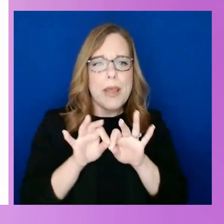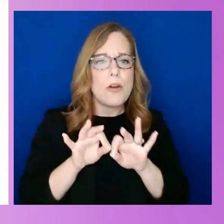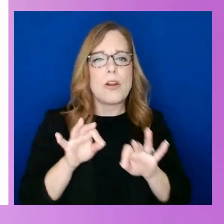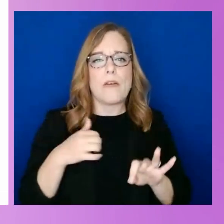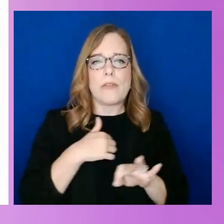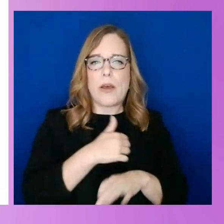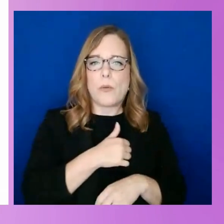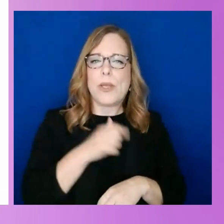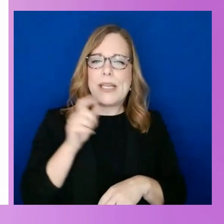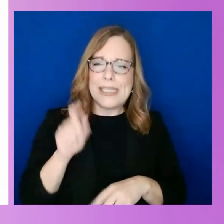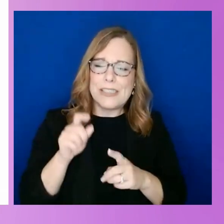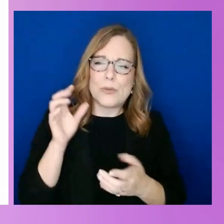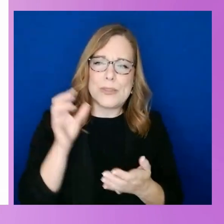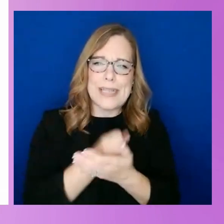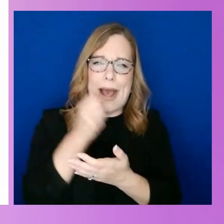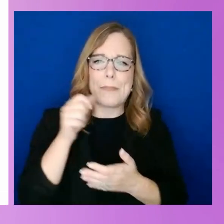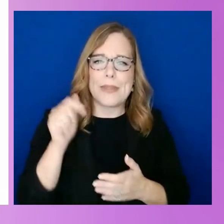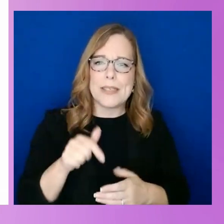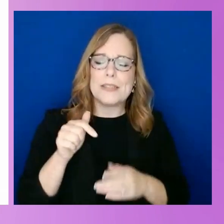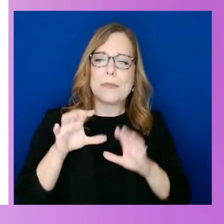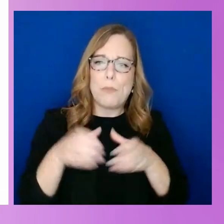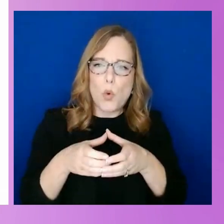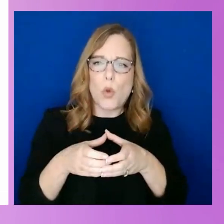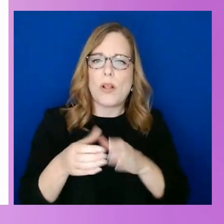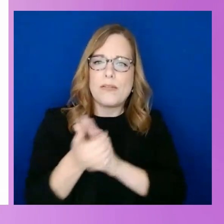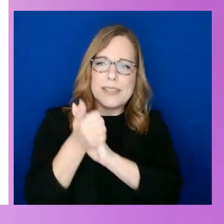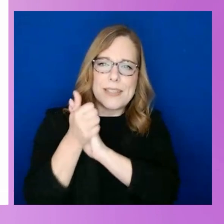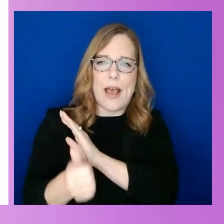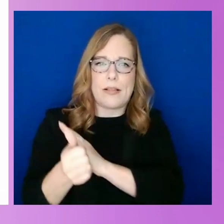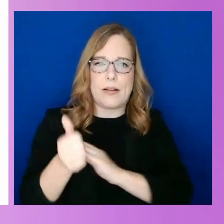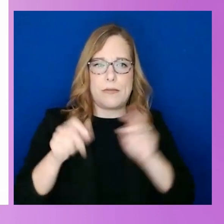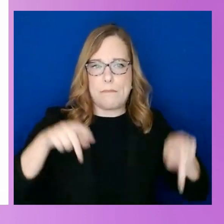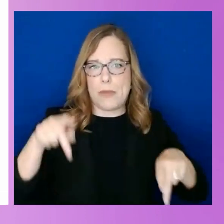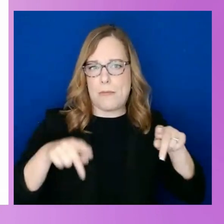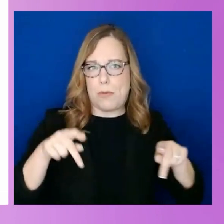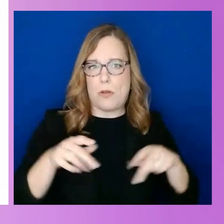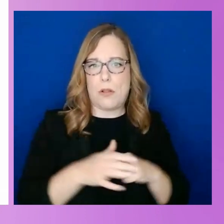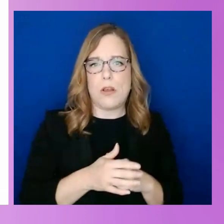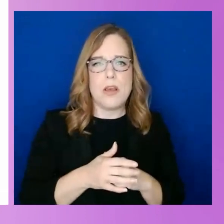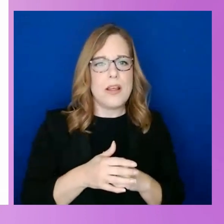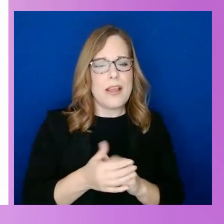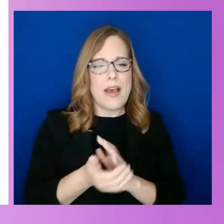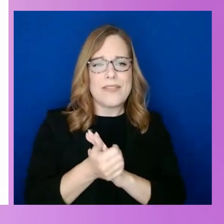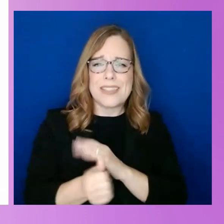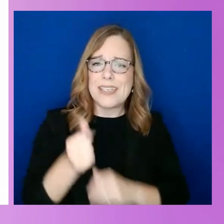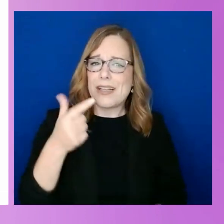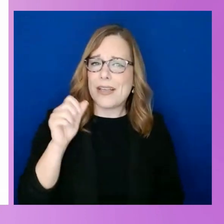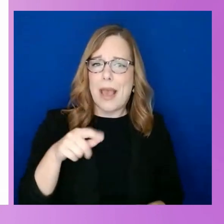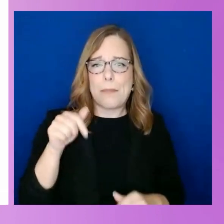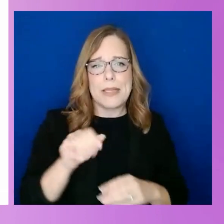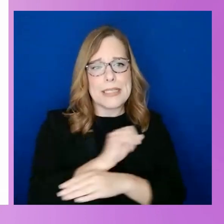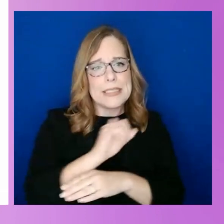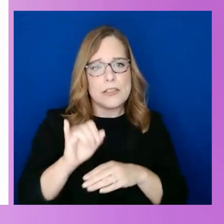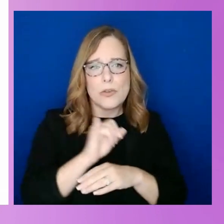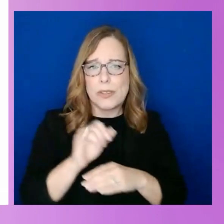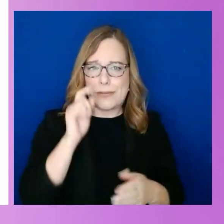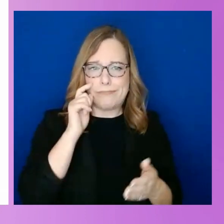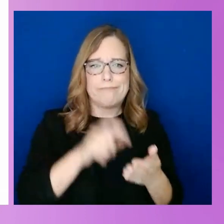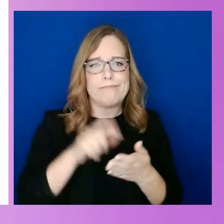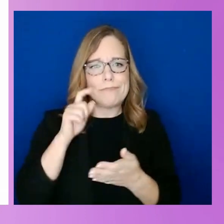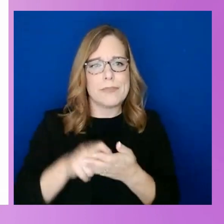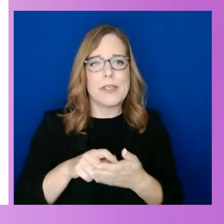industry, and we know the data have shown us that organizational performance improves with diversity